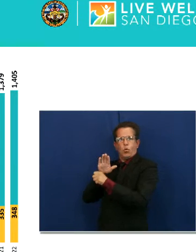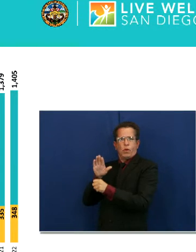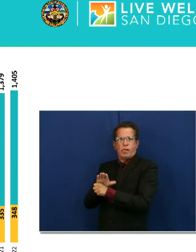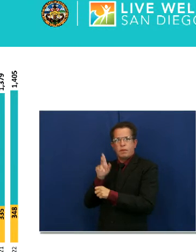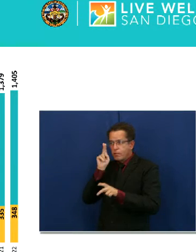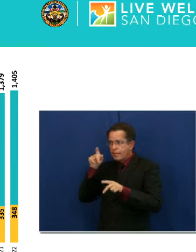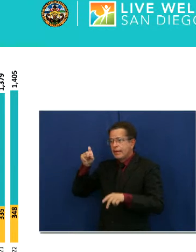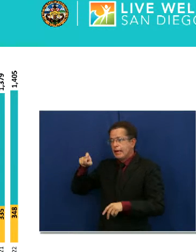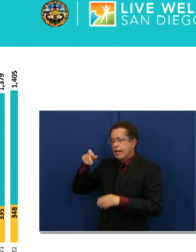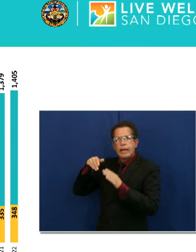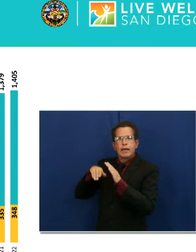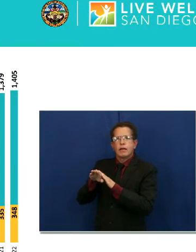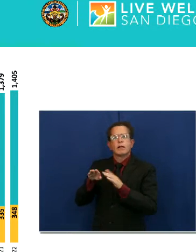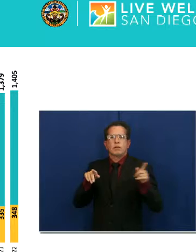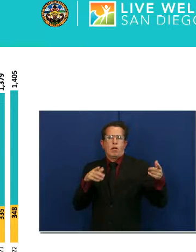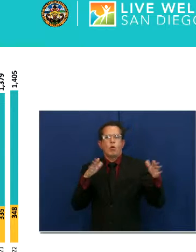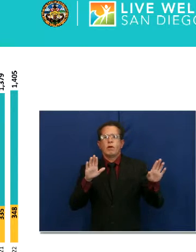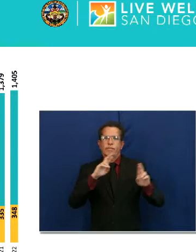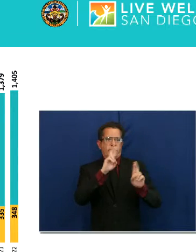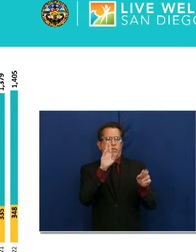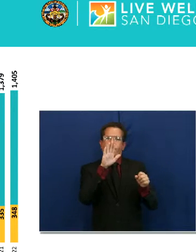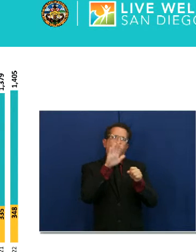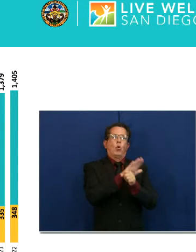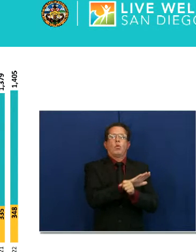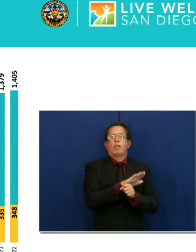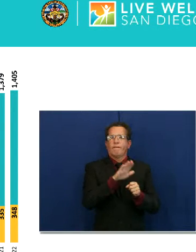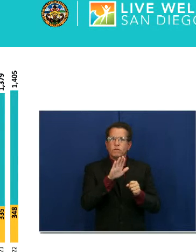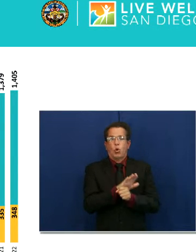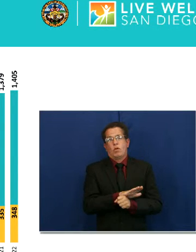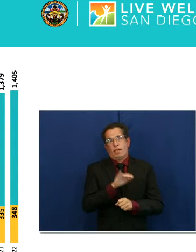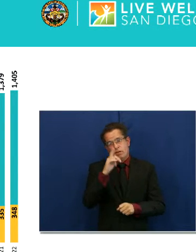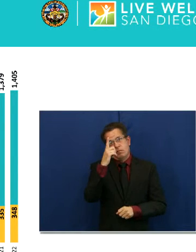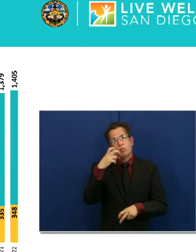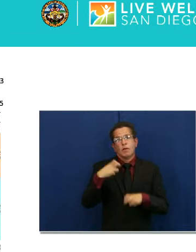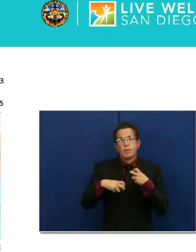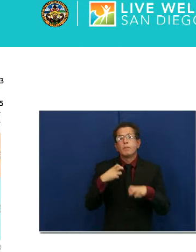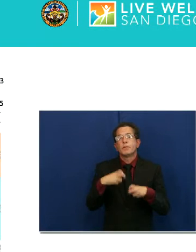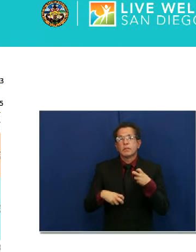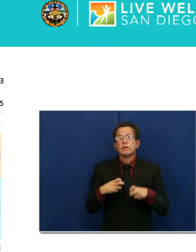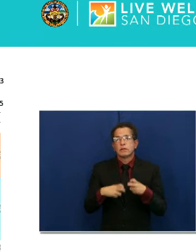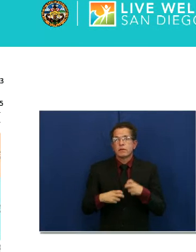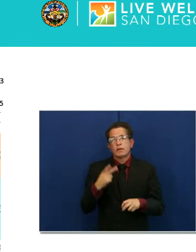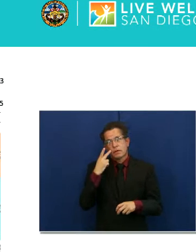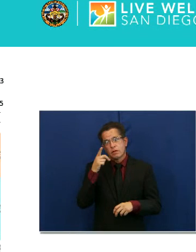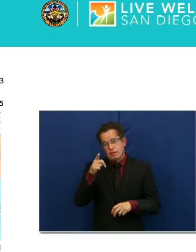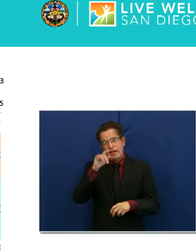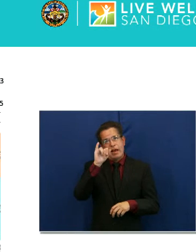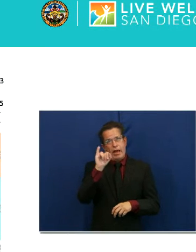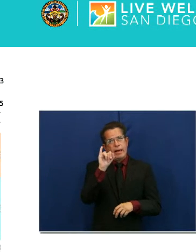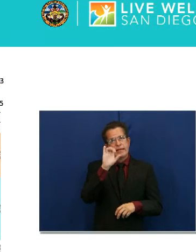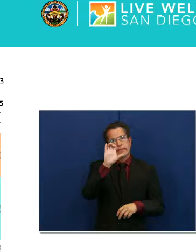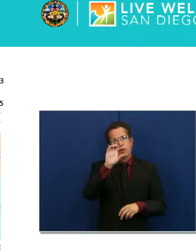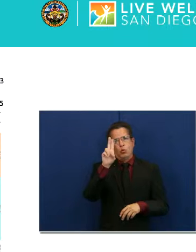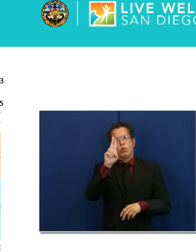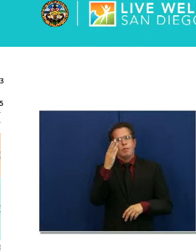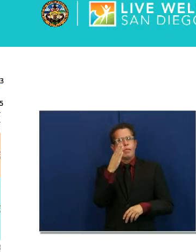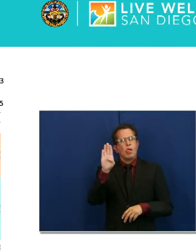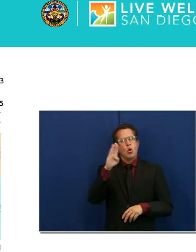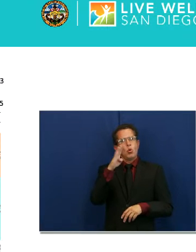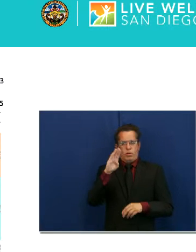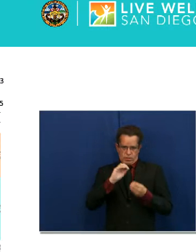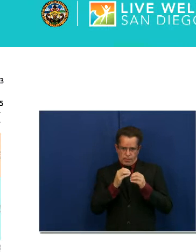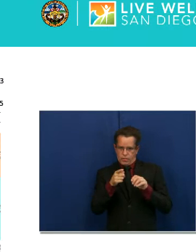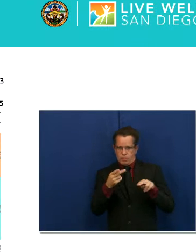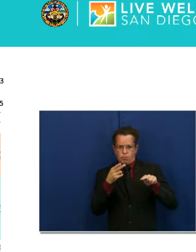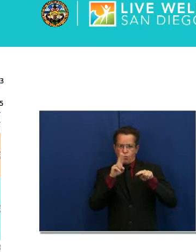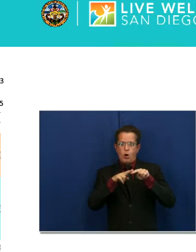that represented here on the ICU capacity. So as you see here, what we're looking at as it relates to ICUs, that blue number continues to grow,